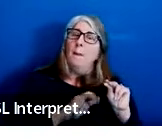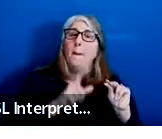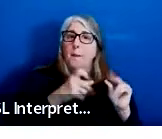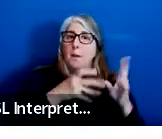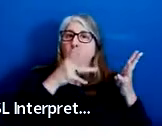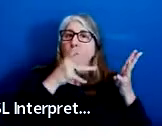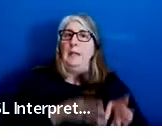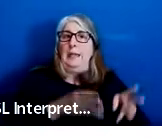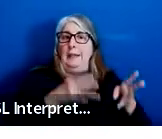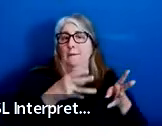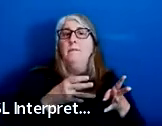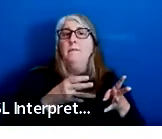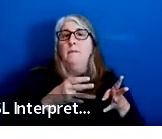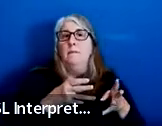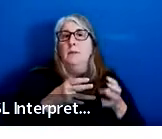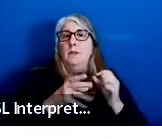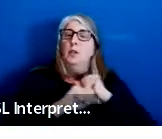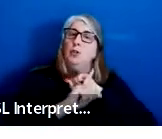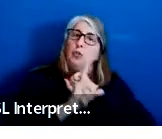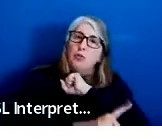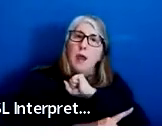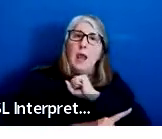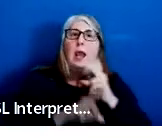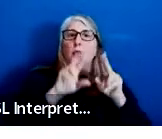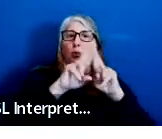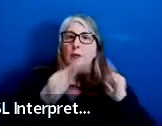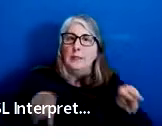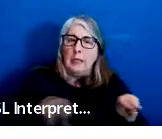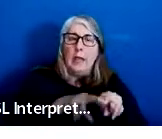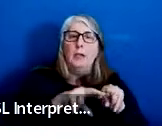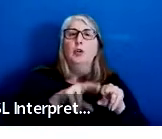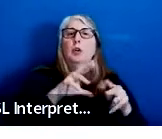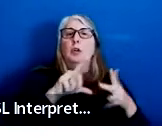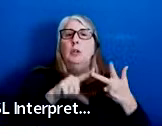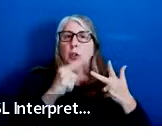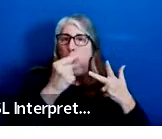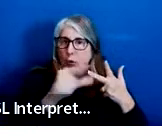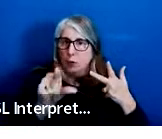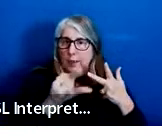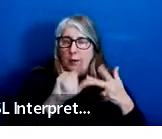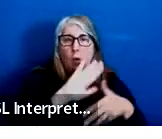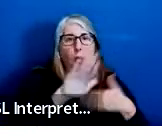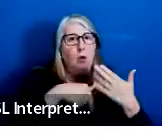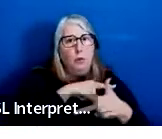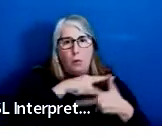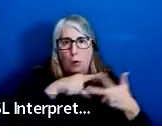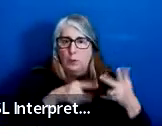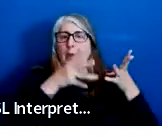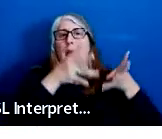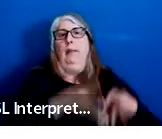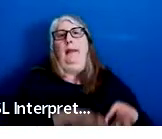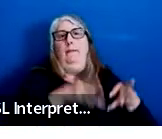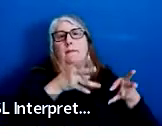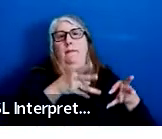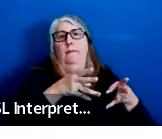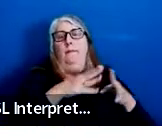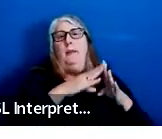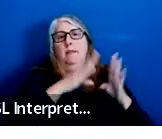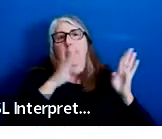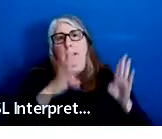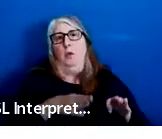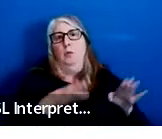the waste receptacles, the trash cart, the recycling cart, and the green cart at your location when you